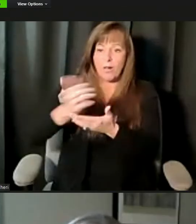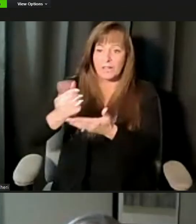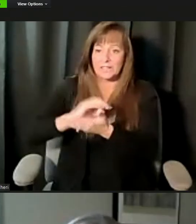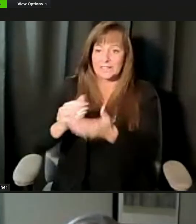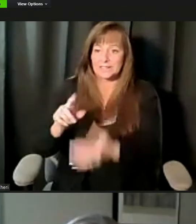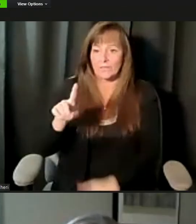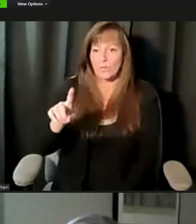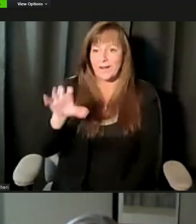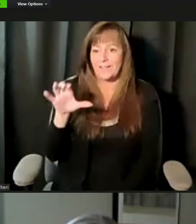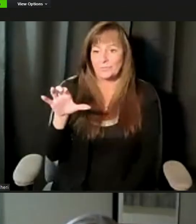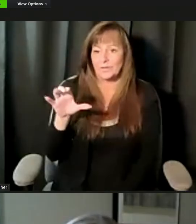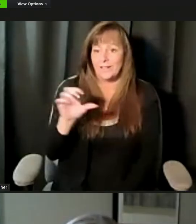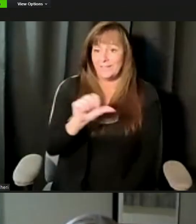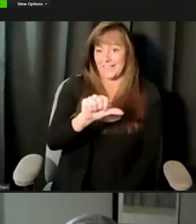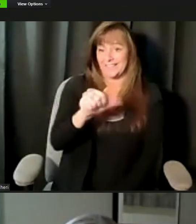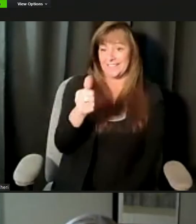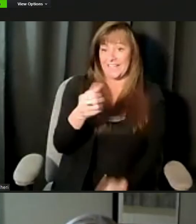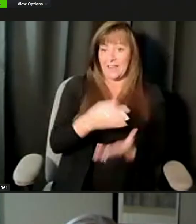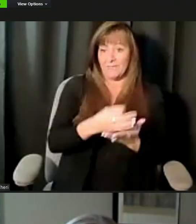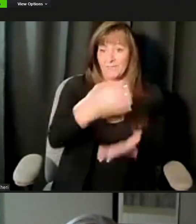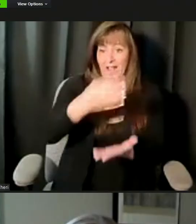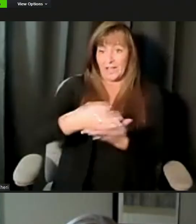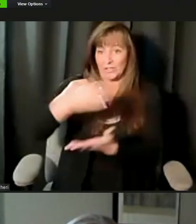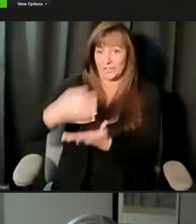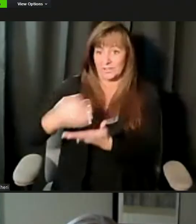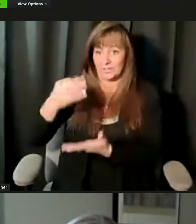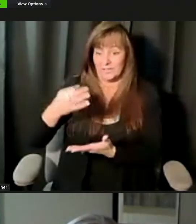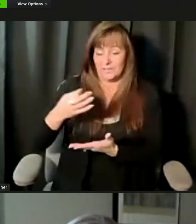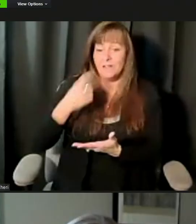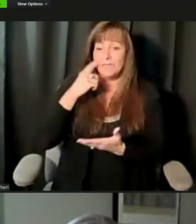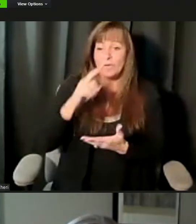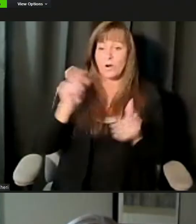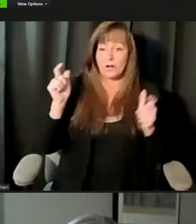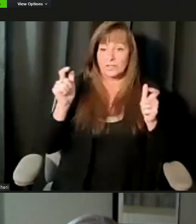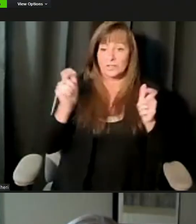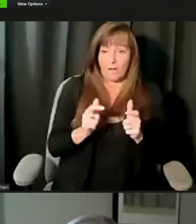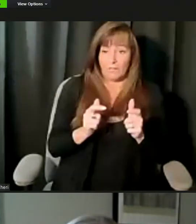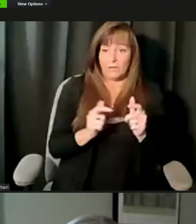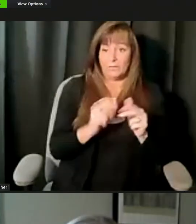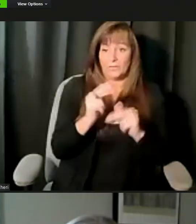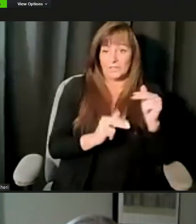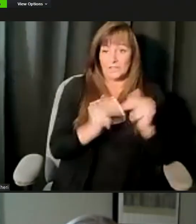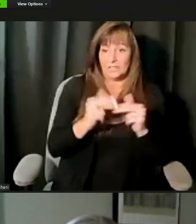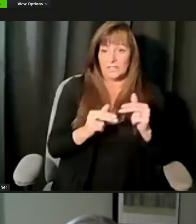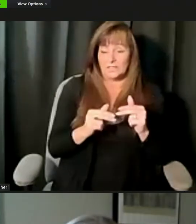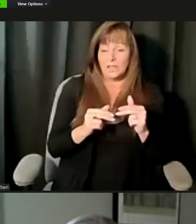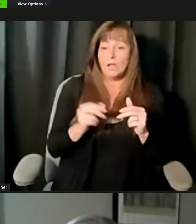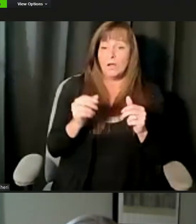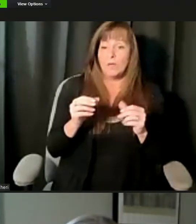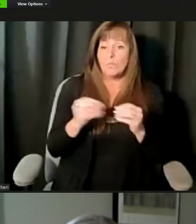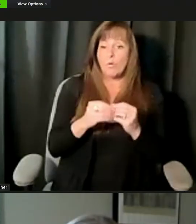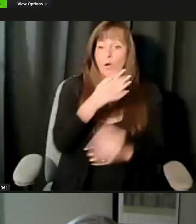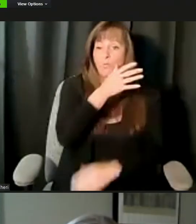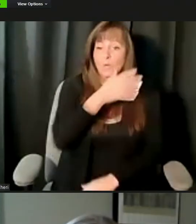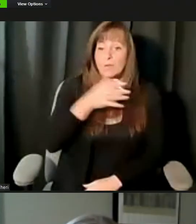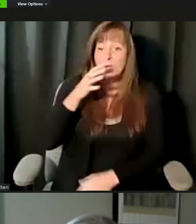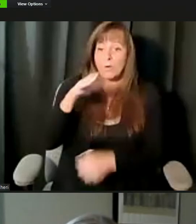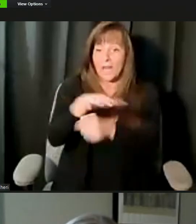that's certainly for our more smaller facilities or more remote areas. That's what we've done, shipped it. And that's